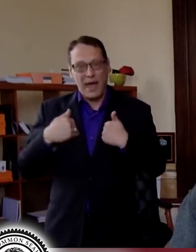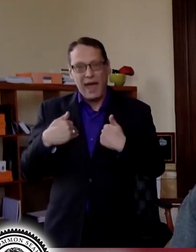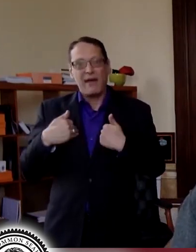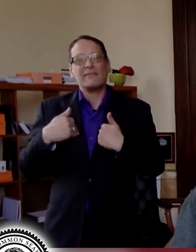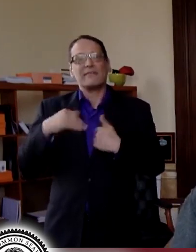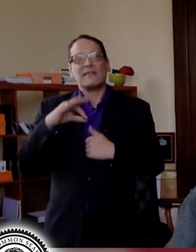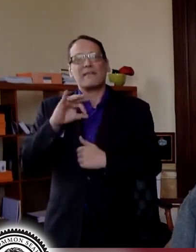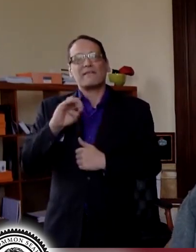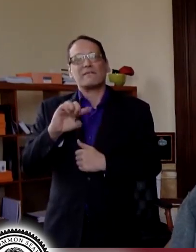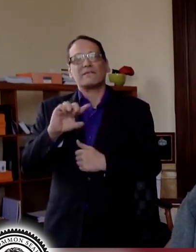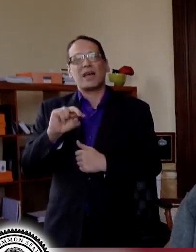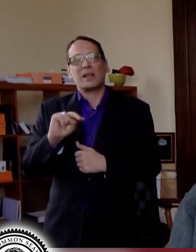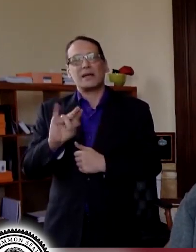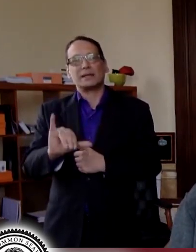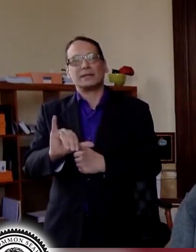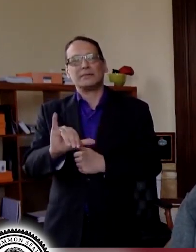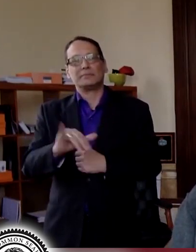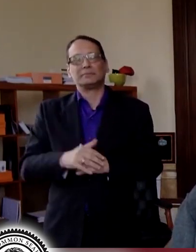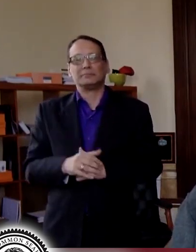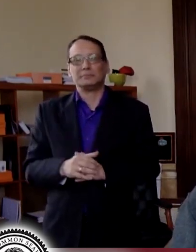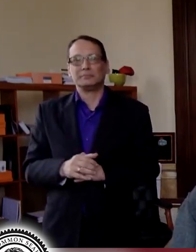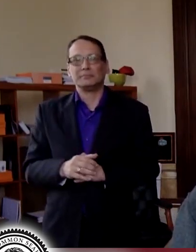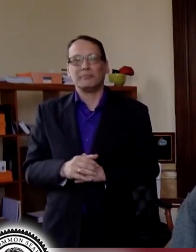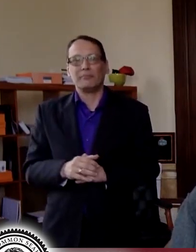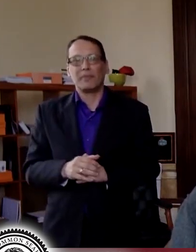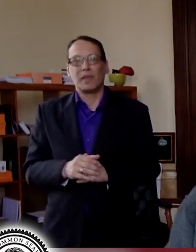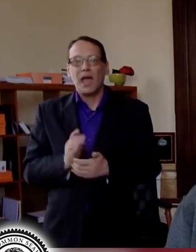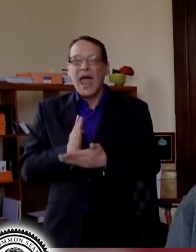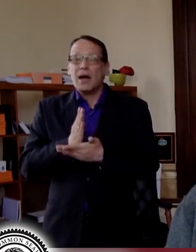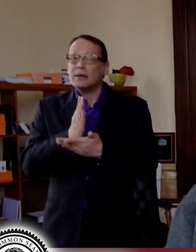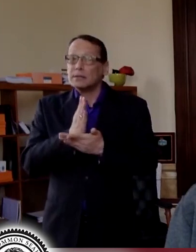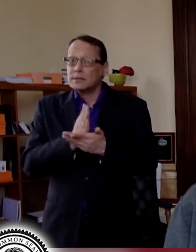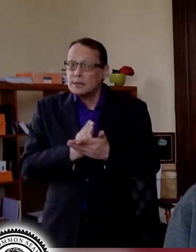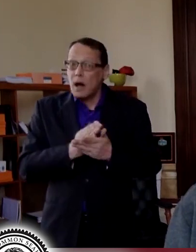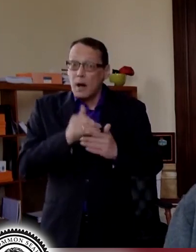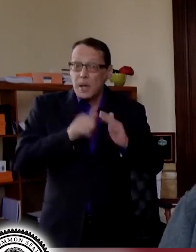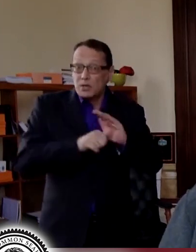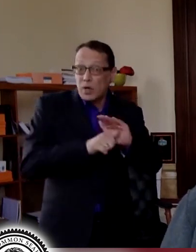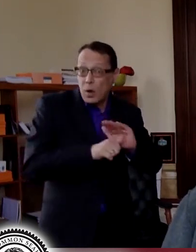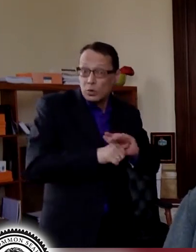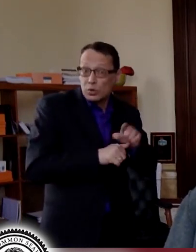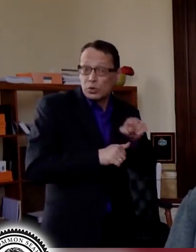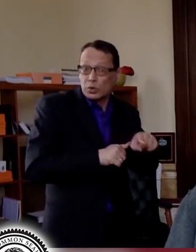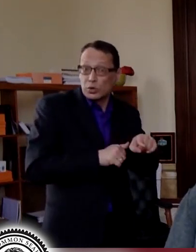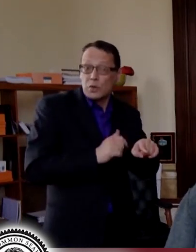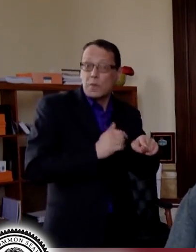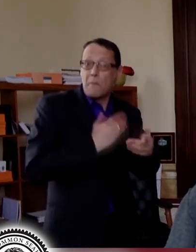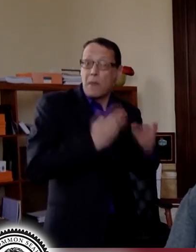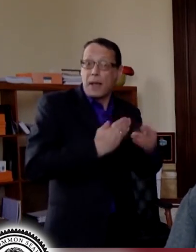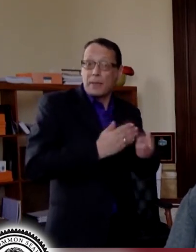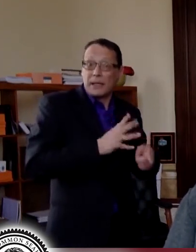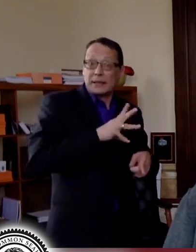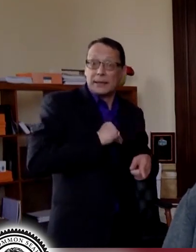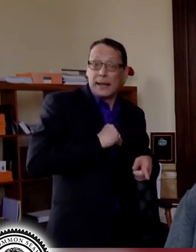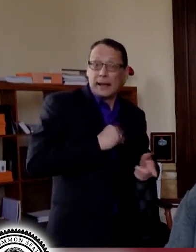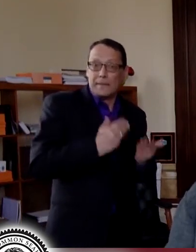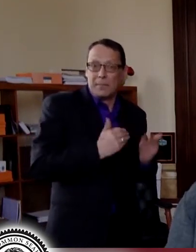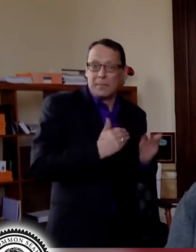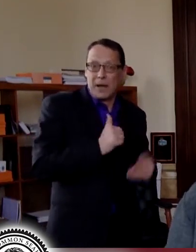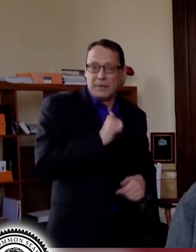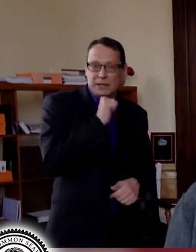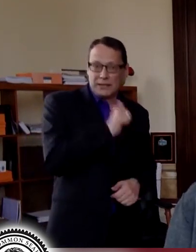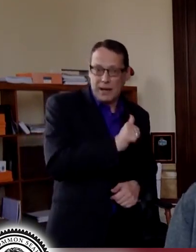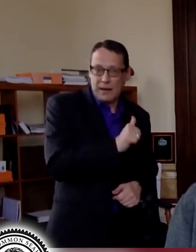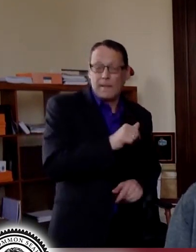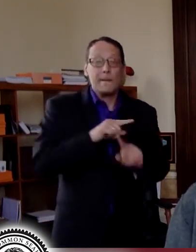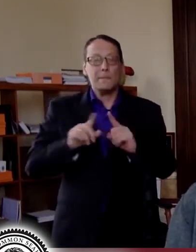I will say this. There are some shelter locations that will take people with felonies and some who won't. But no, we are